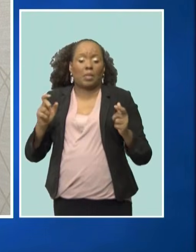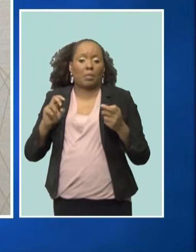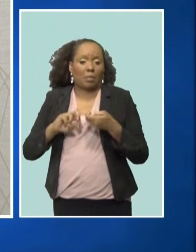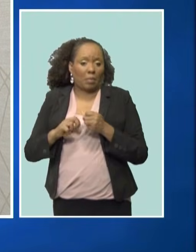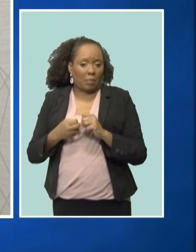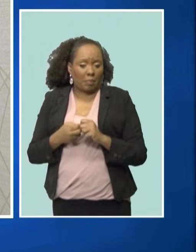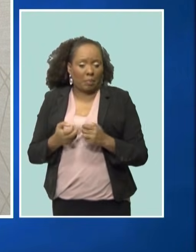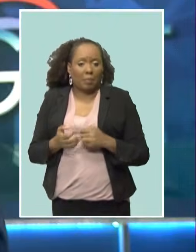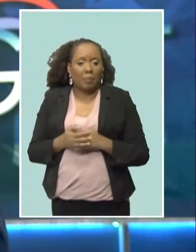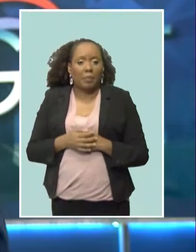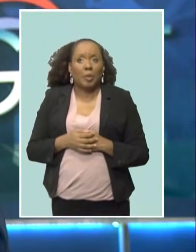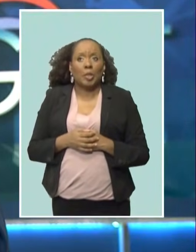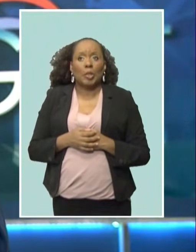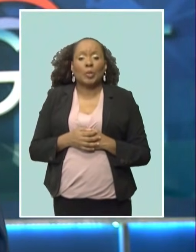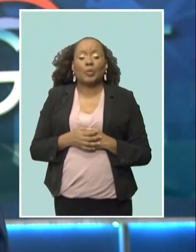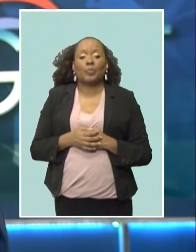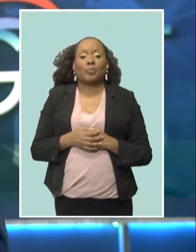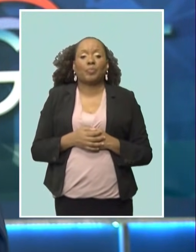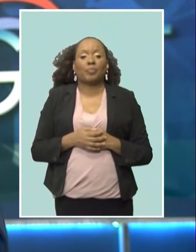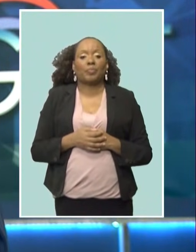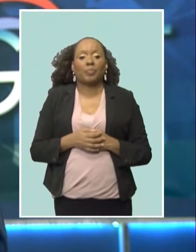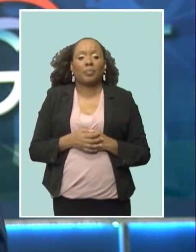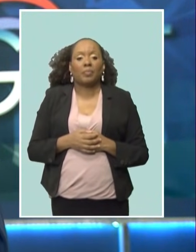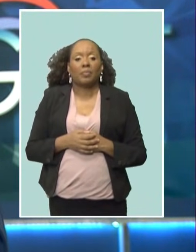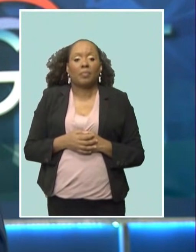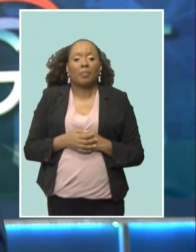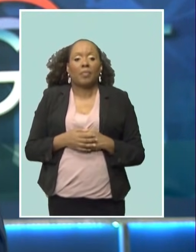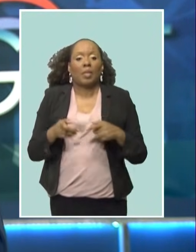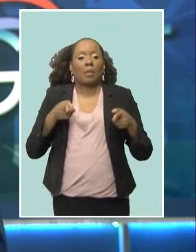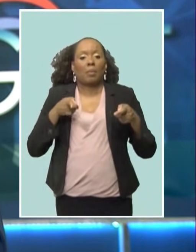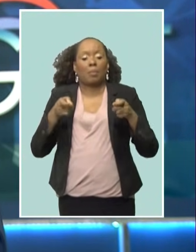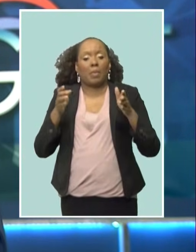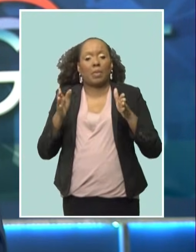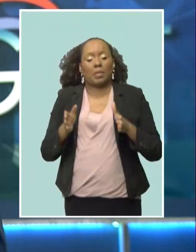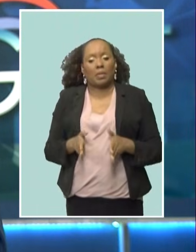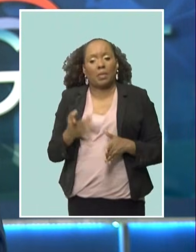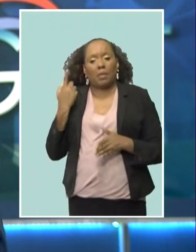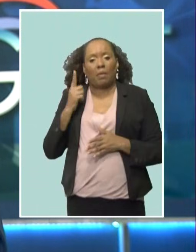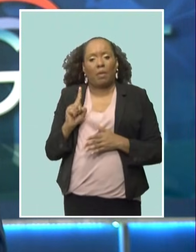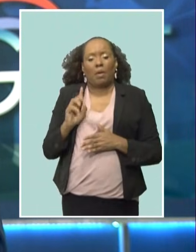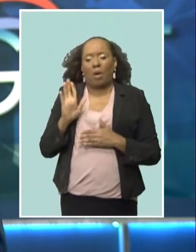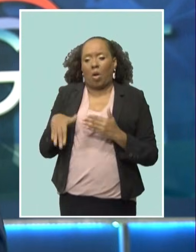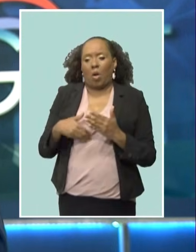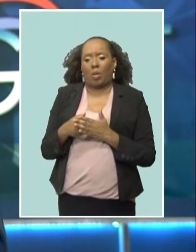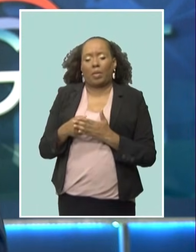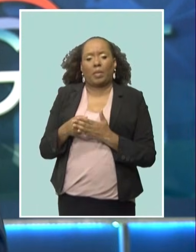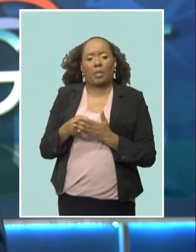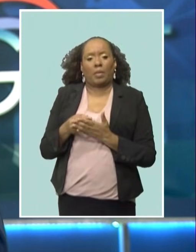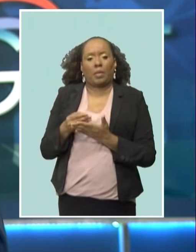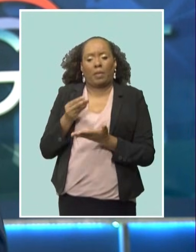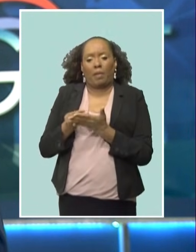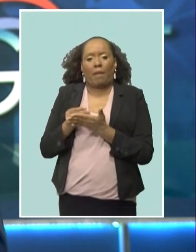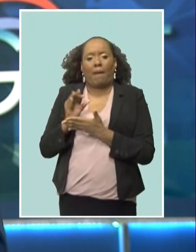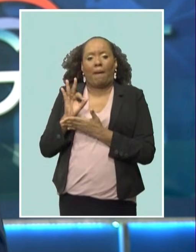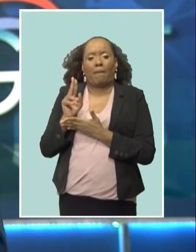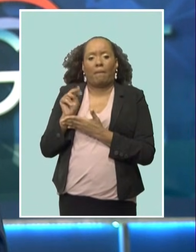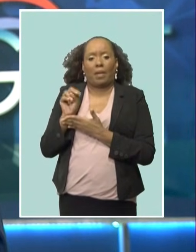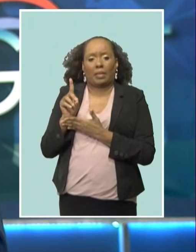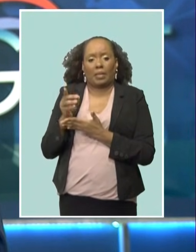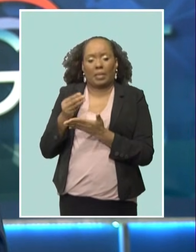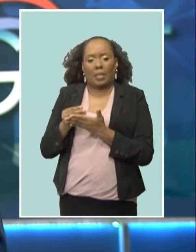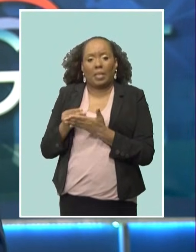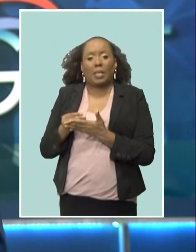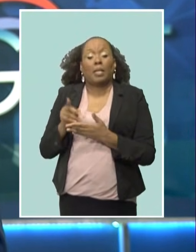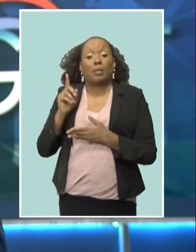find. Mr. Paul further says the managers of the funds must remember that they were established to